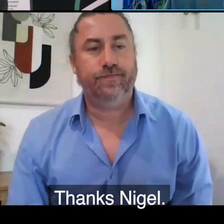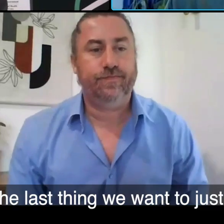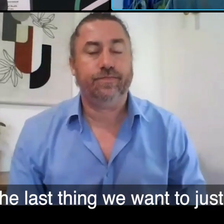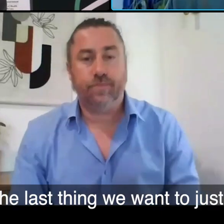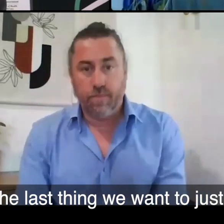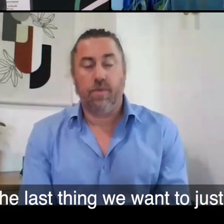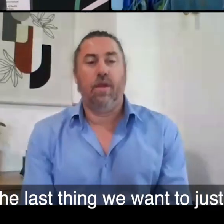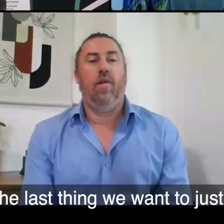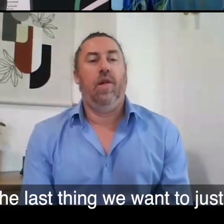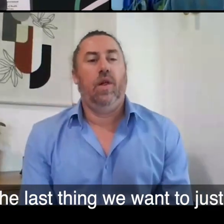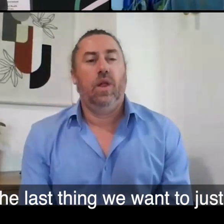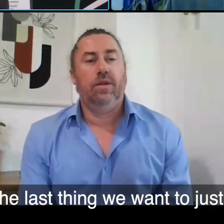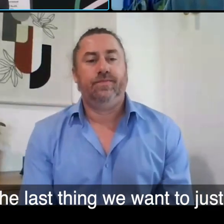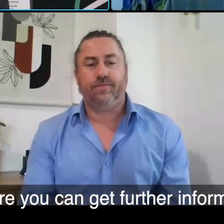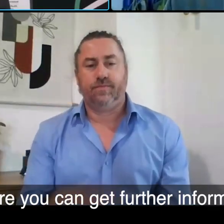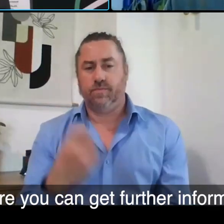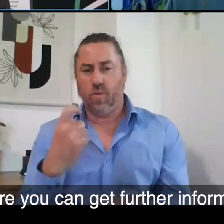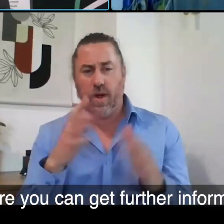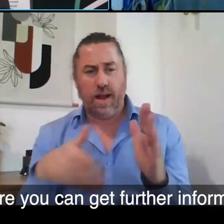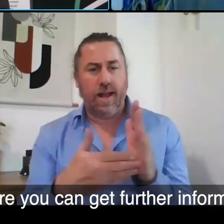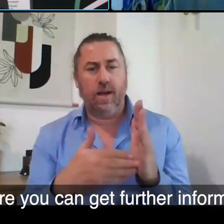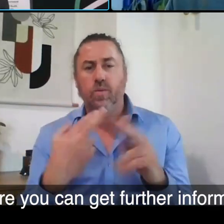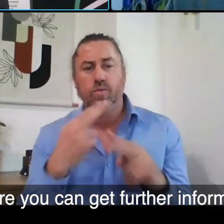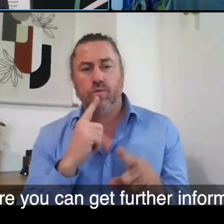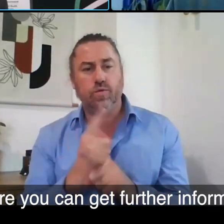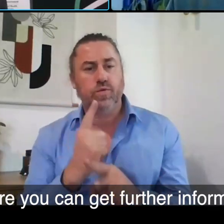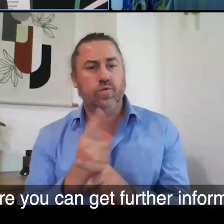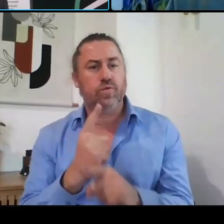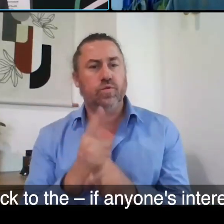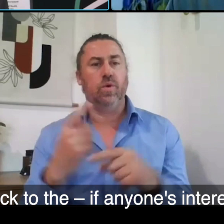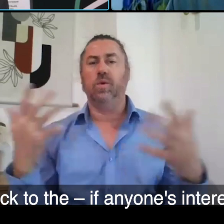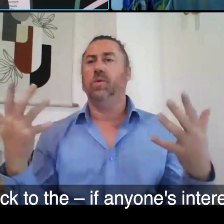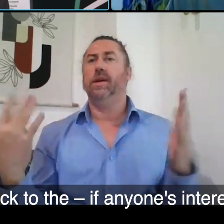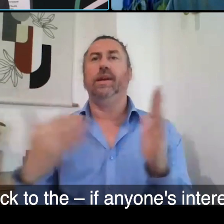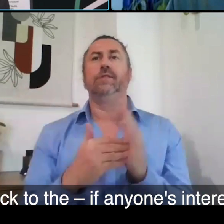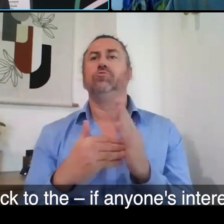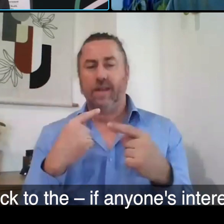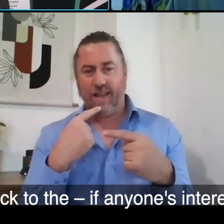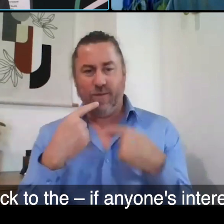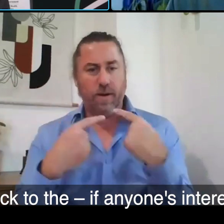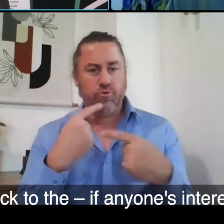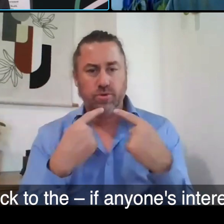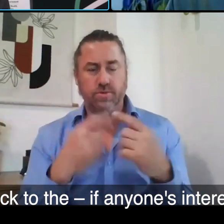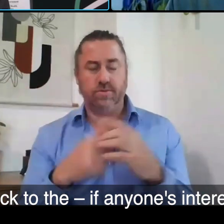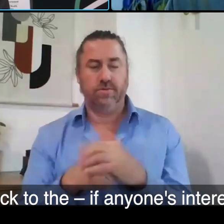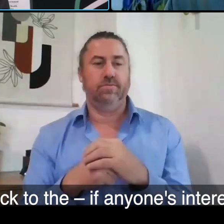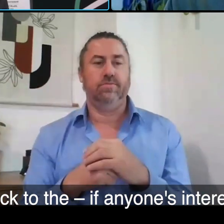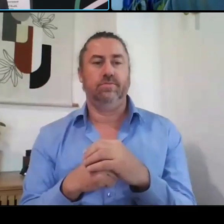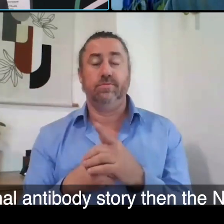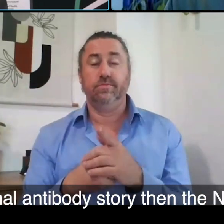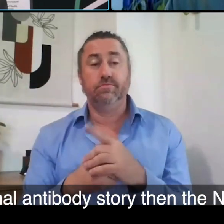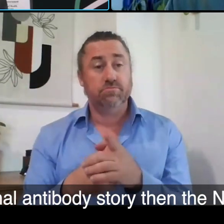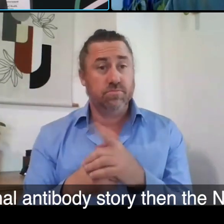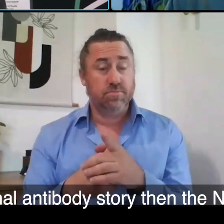Thanks, Nigel. So I think the last thing we want to just talk about is where you can get further information. And just back to if anyone's interested